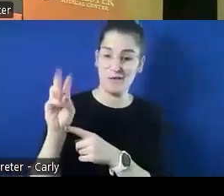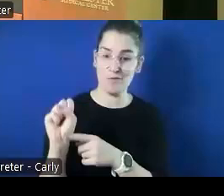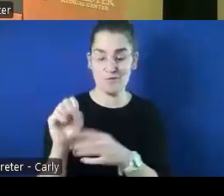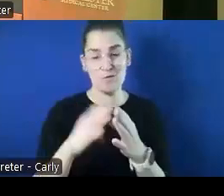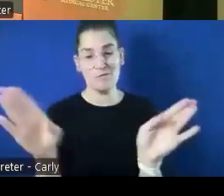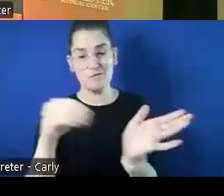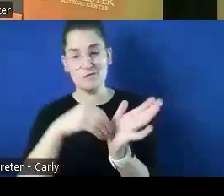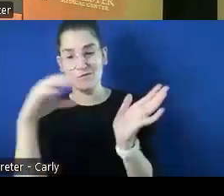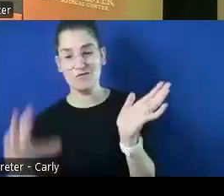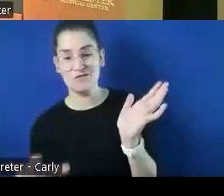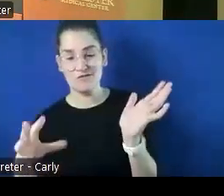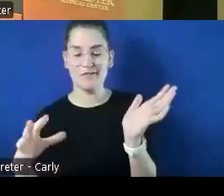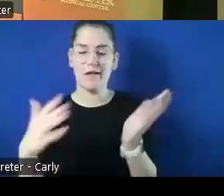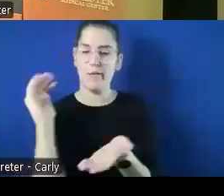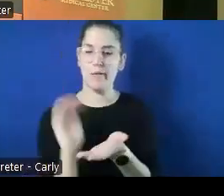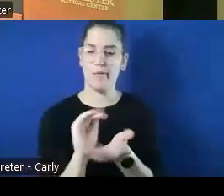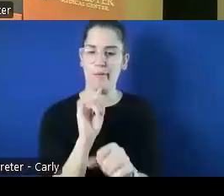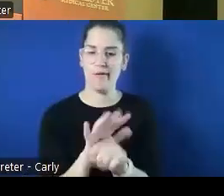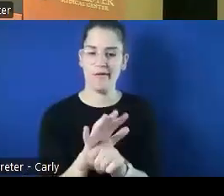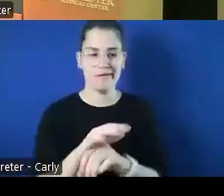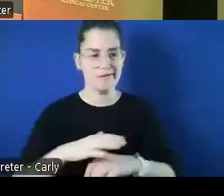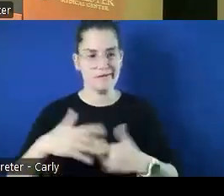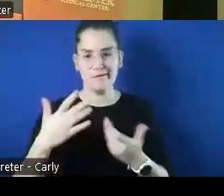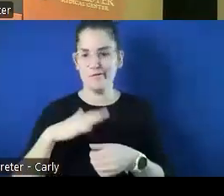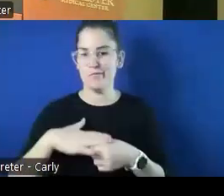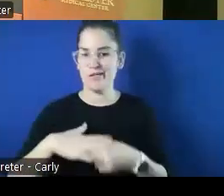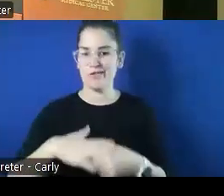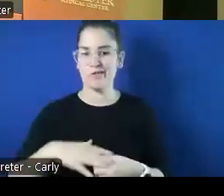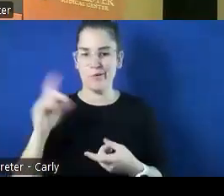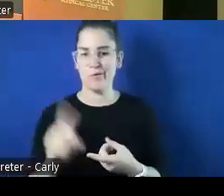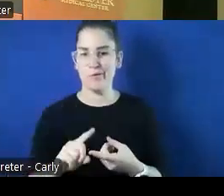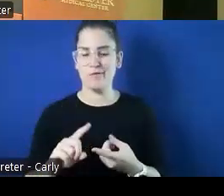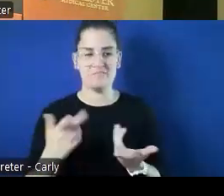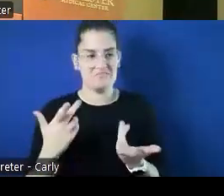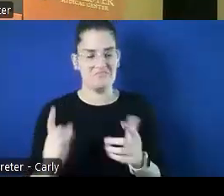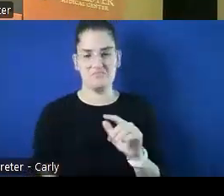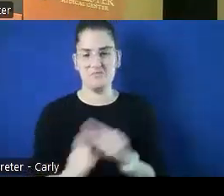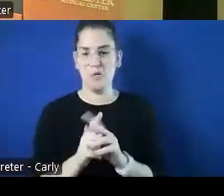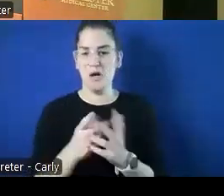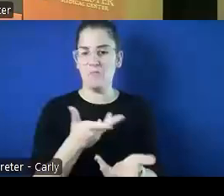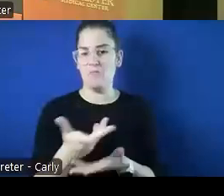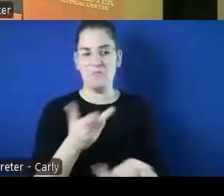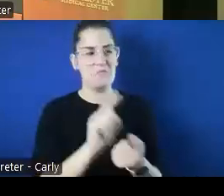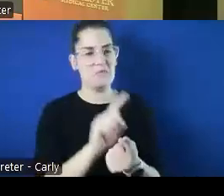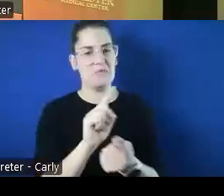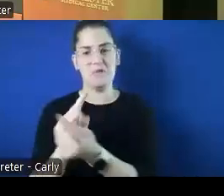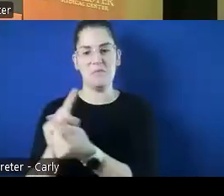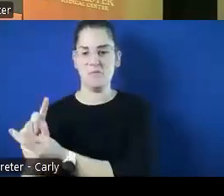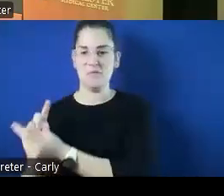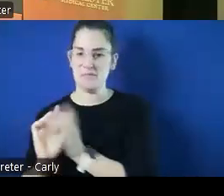again, less commitment, low pressure, just a way for students to kind of get to meet people in our department.